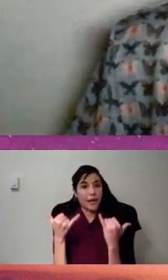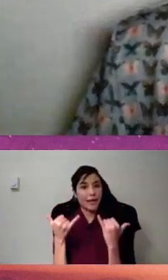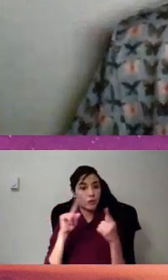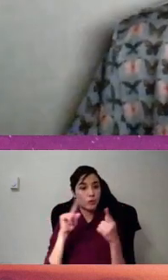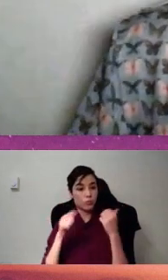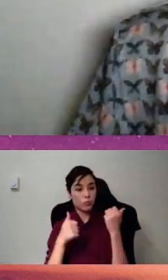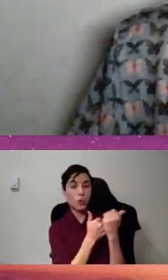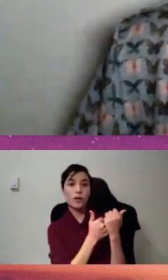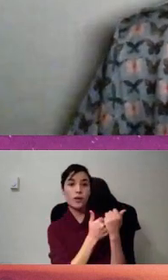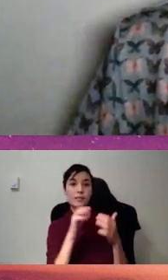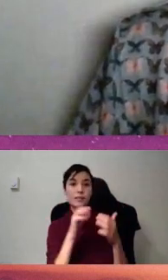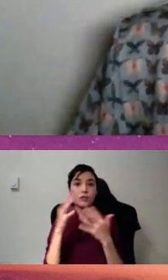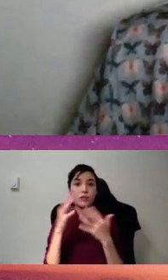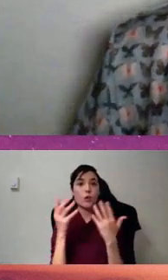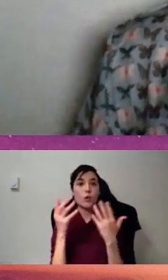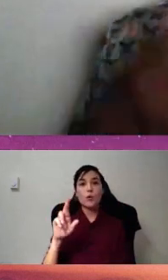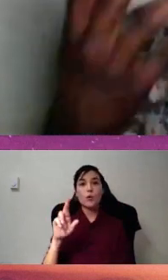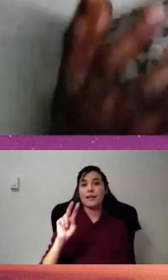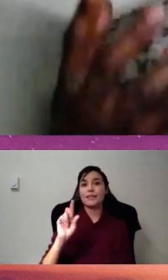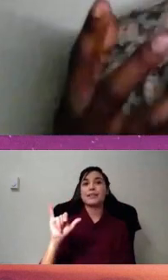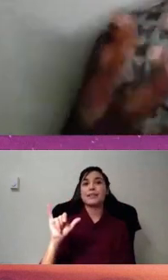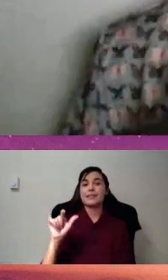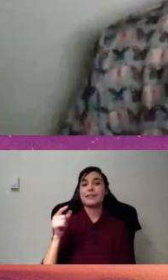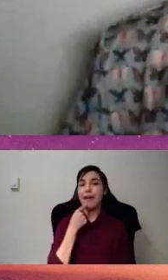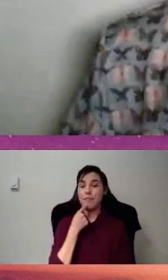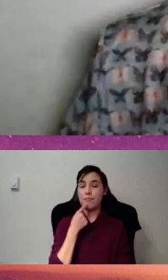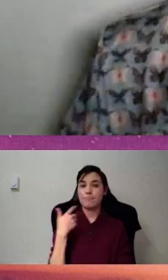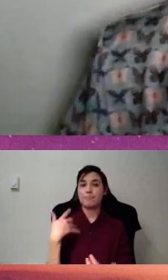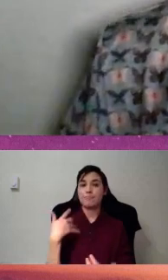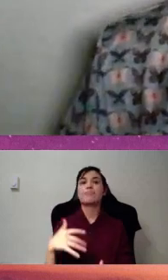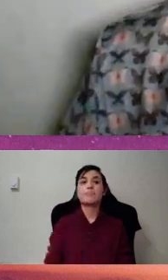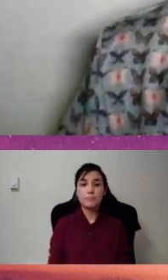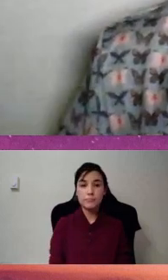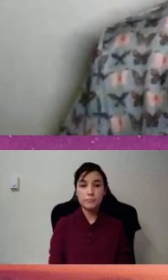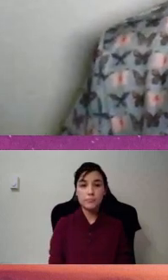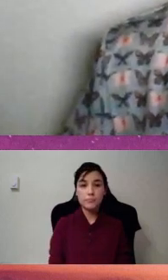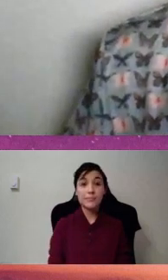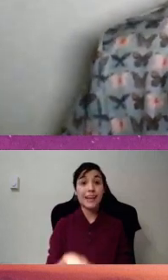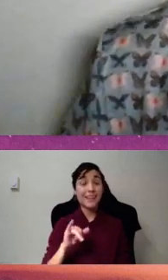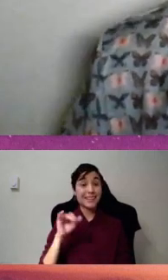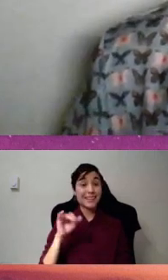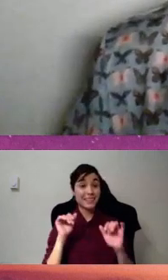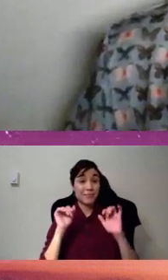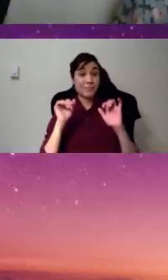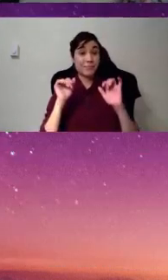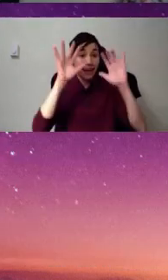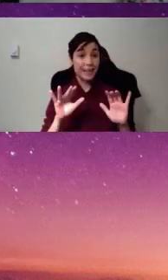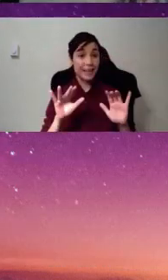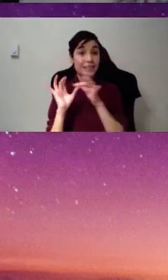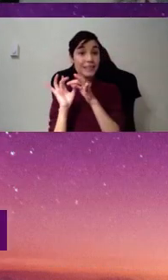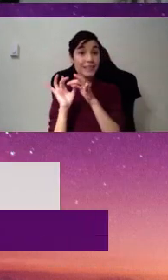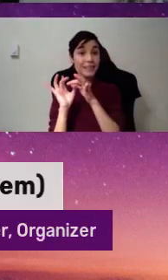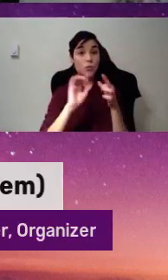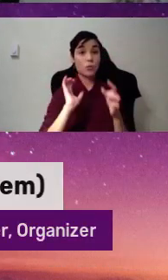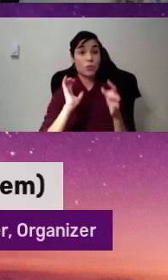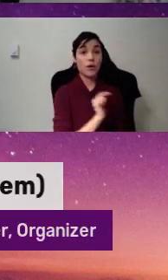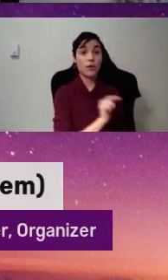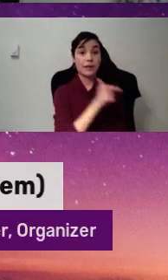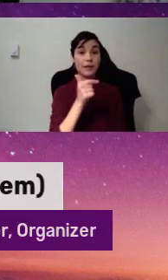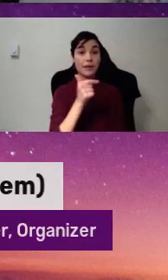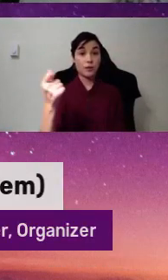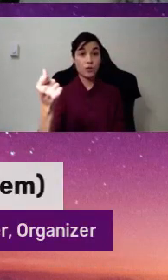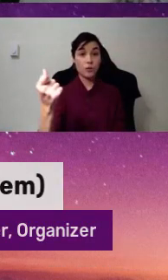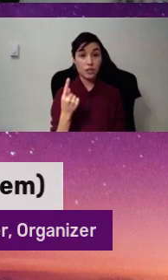So love that language. Thank you. It's an excellent connection to our next question, which is kind of about some of